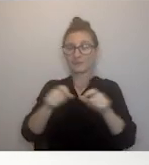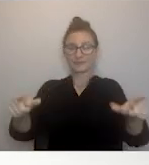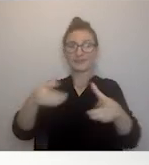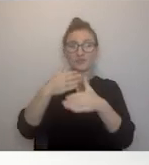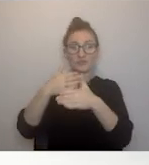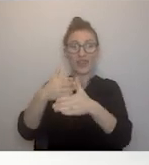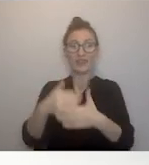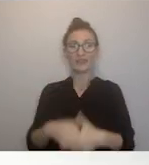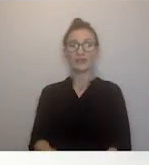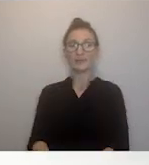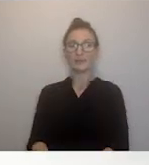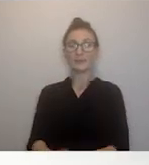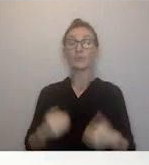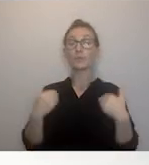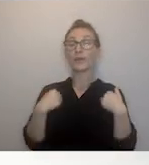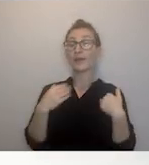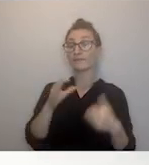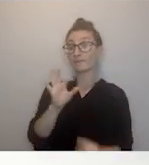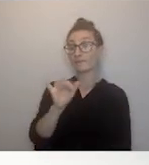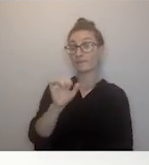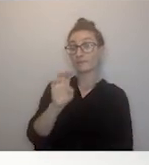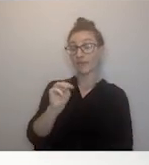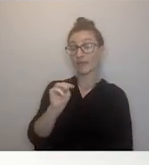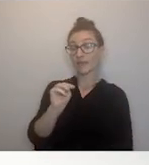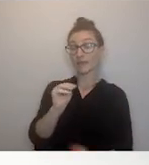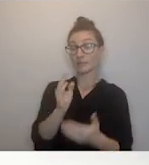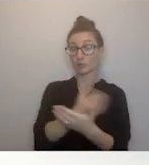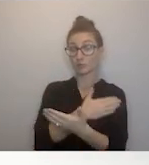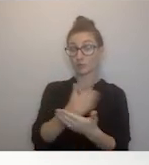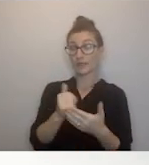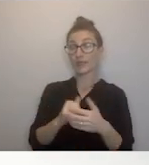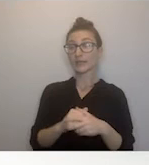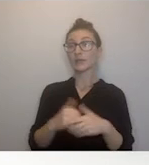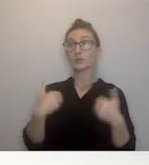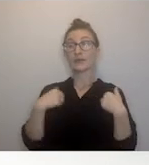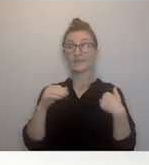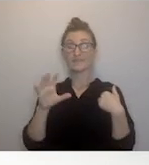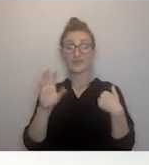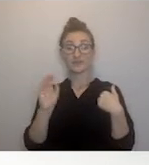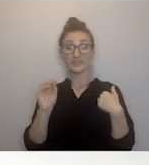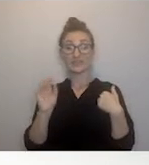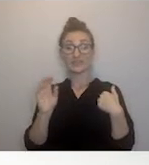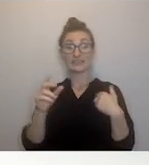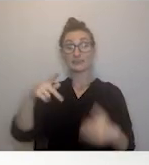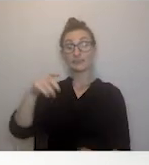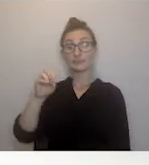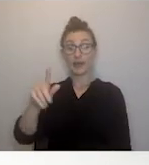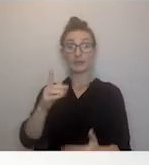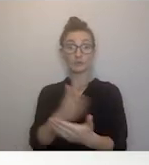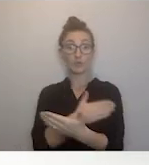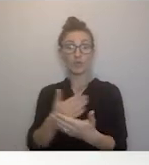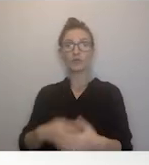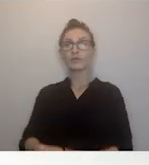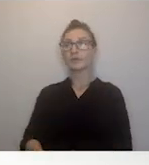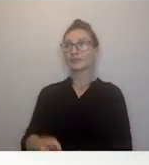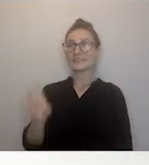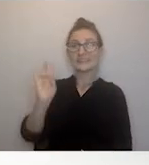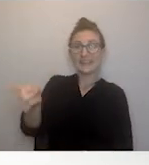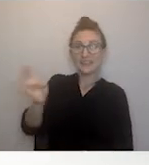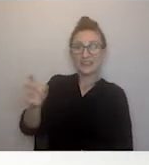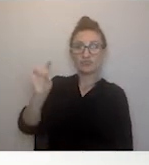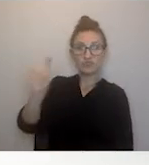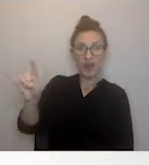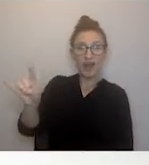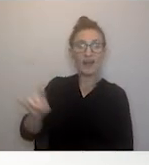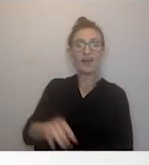you. We do everything from film music to, we have a whole program for like 50s pop songs and 70s